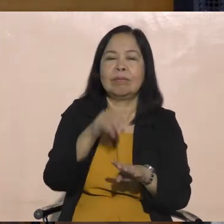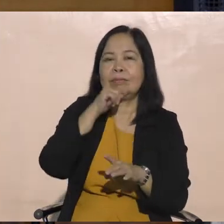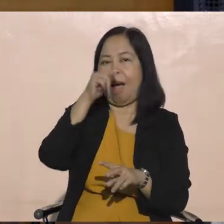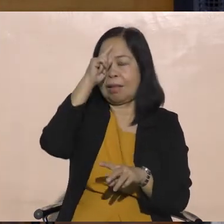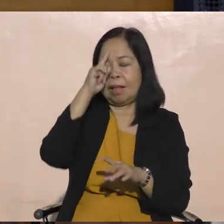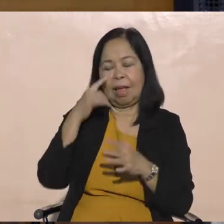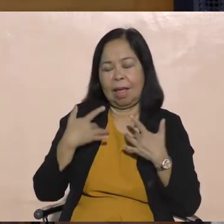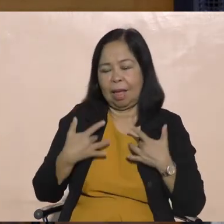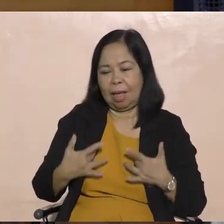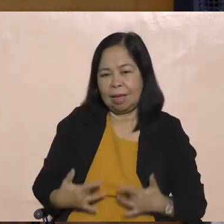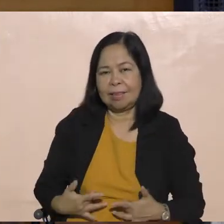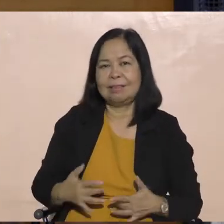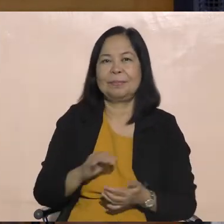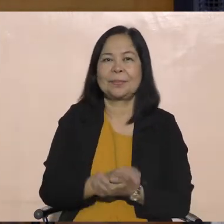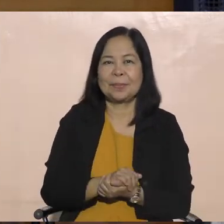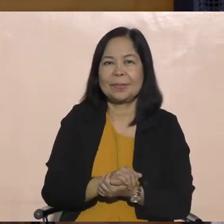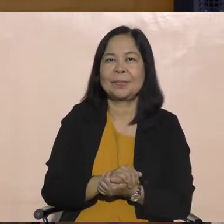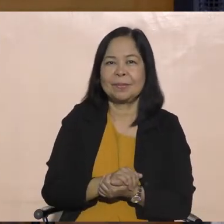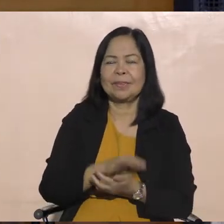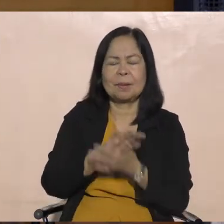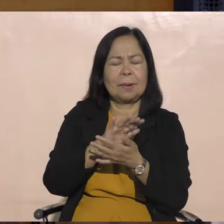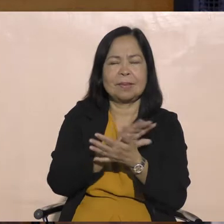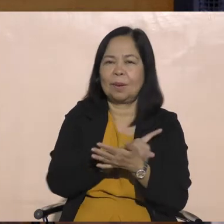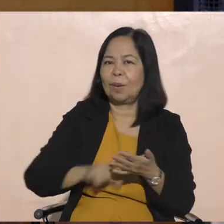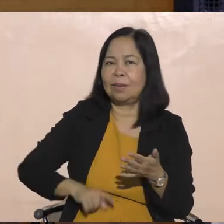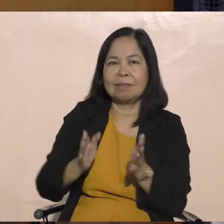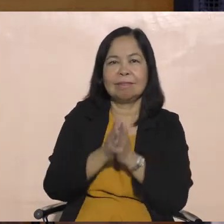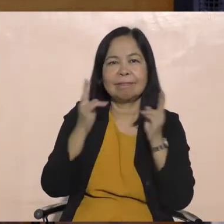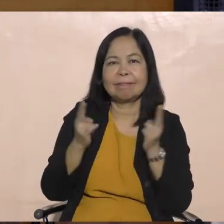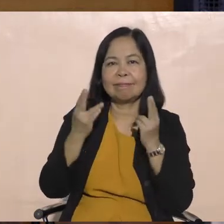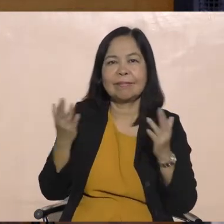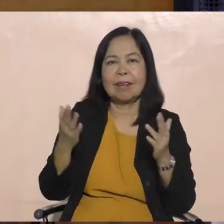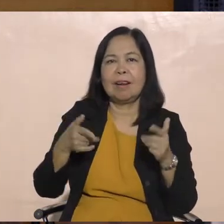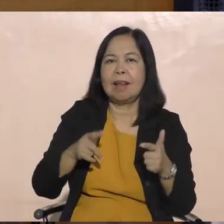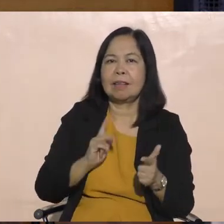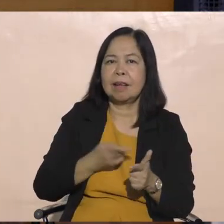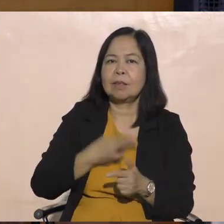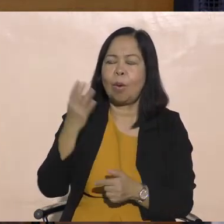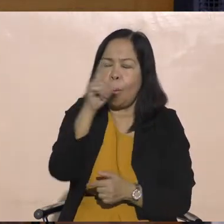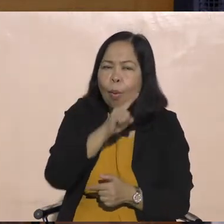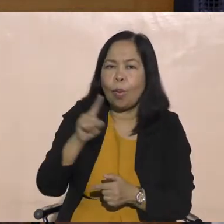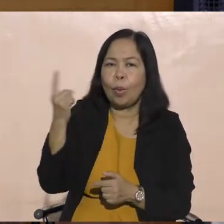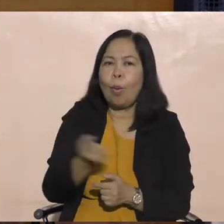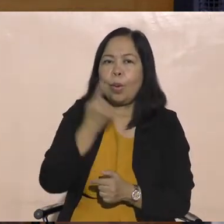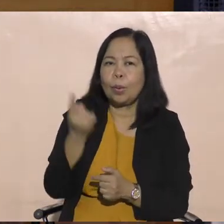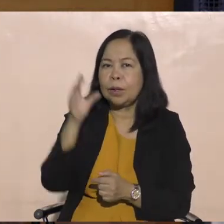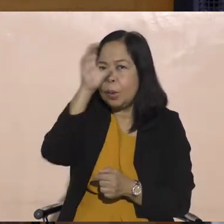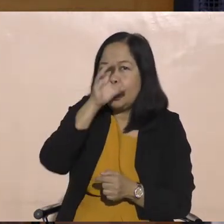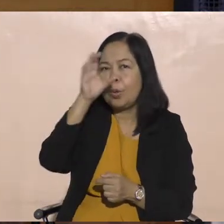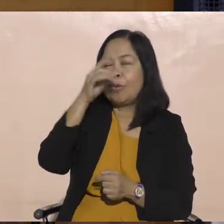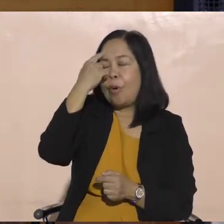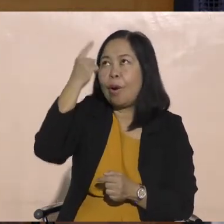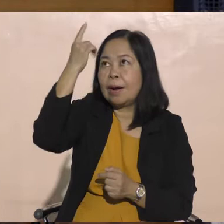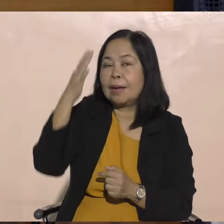Diyos. So we need to always look for God's purpose on His delay.